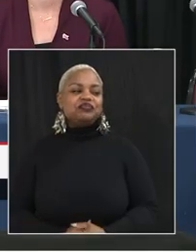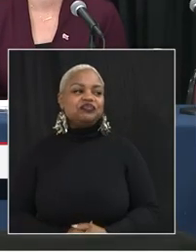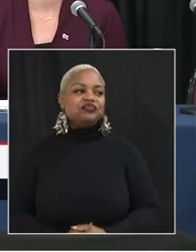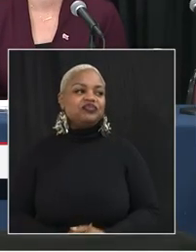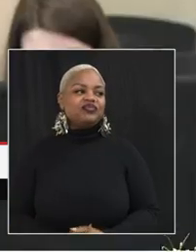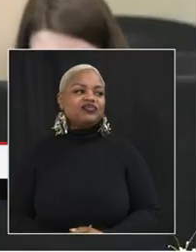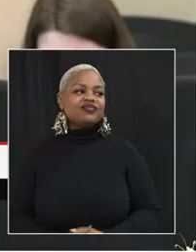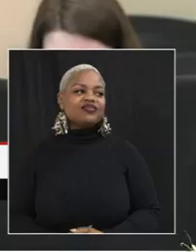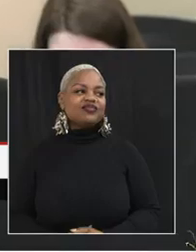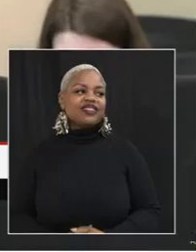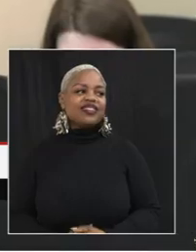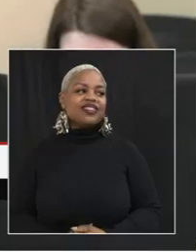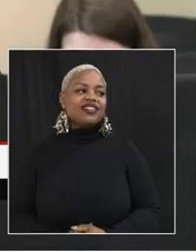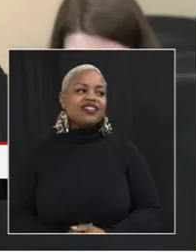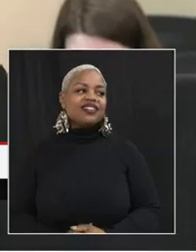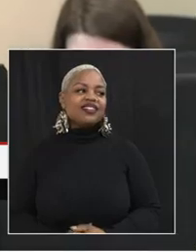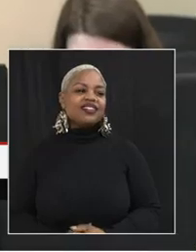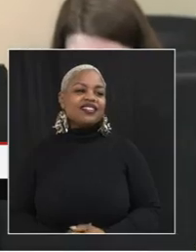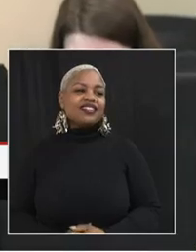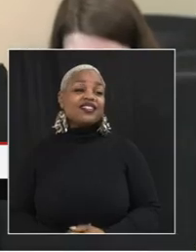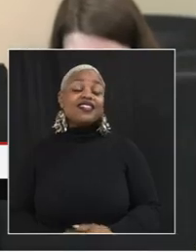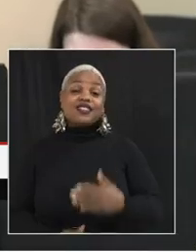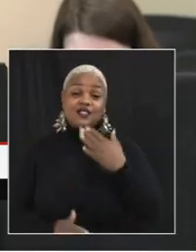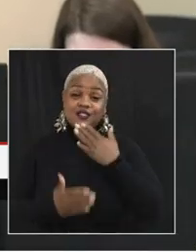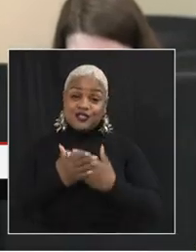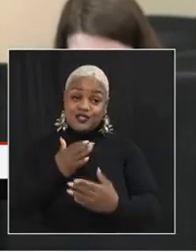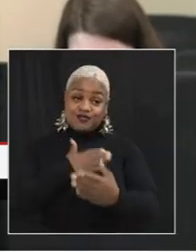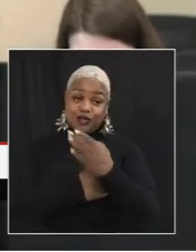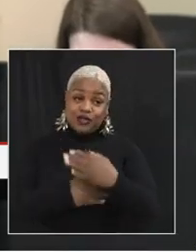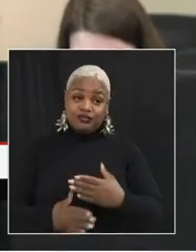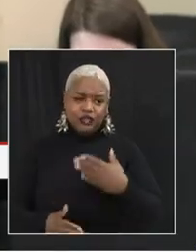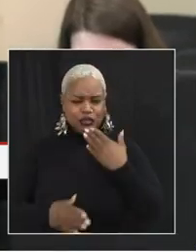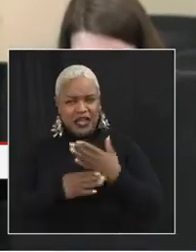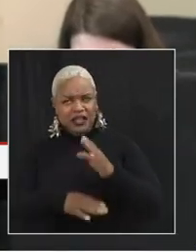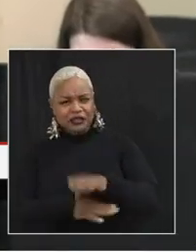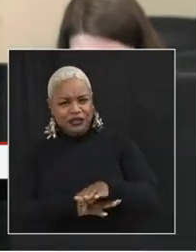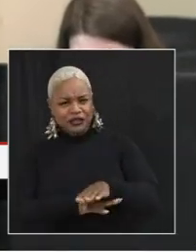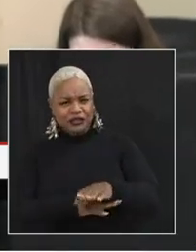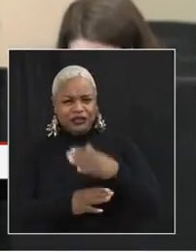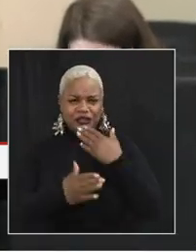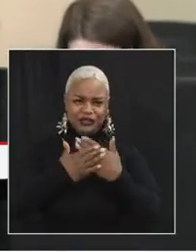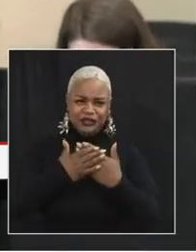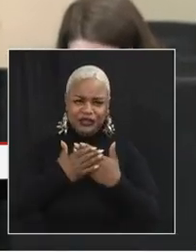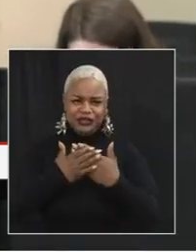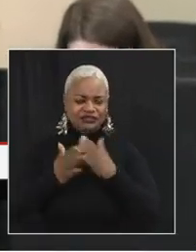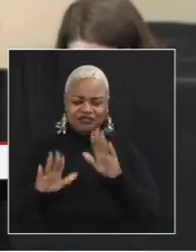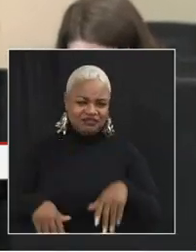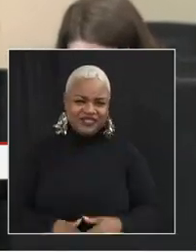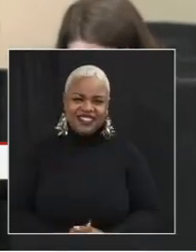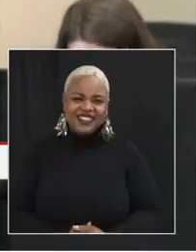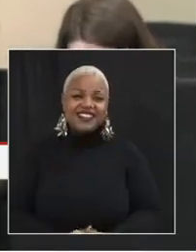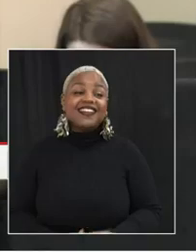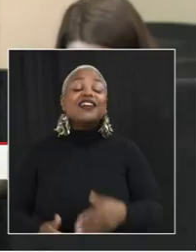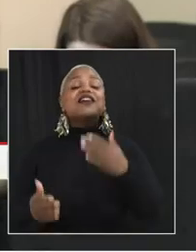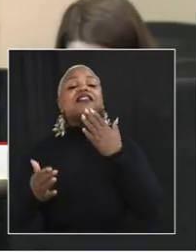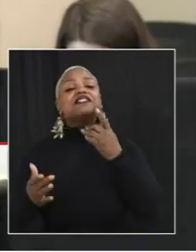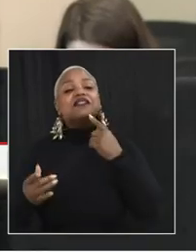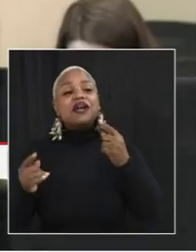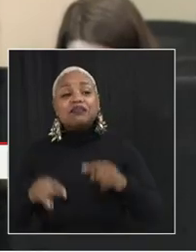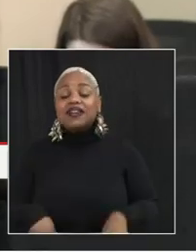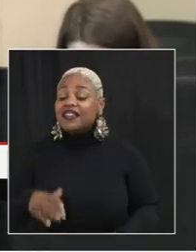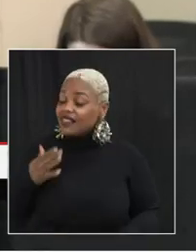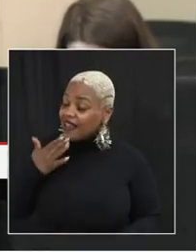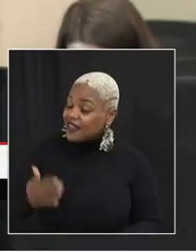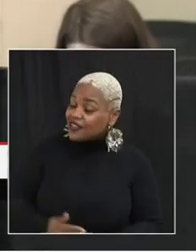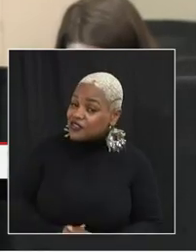Okay. Good morning, everybody, or good evening, and thank you, Mayor, for being here. Thank you. You're welcome.